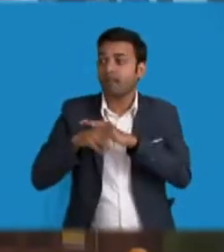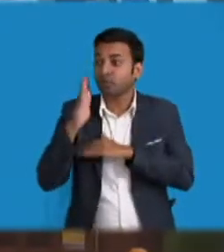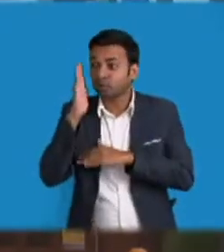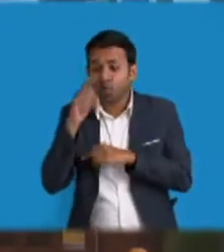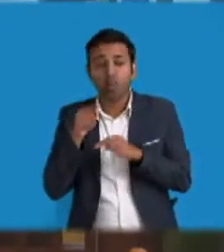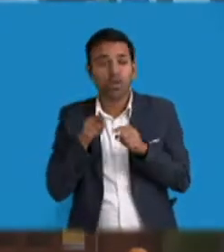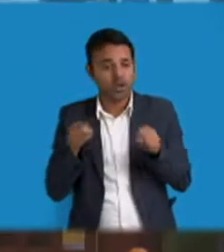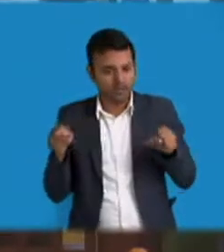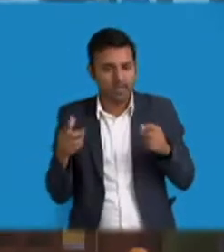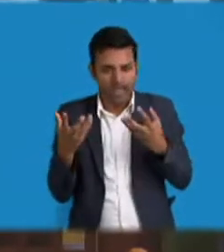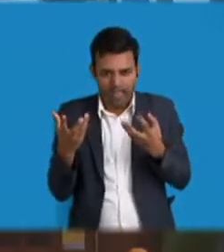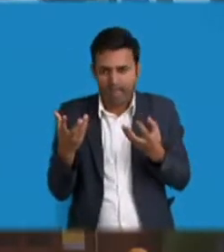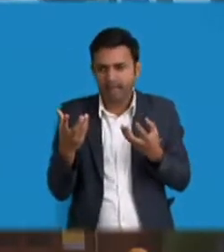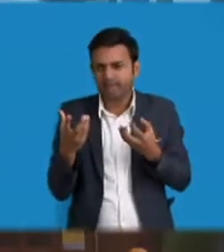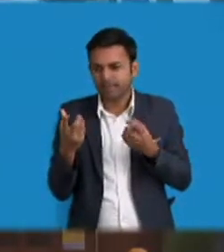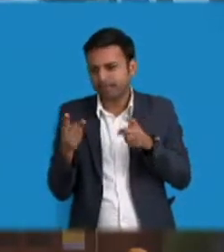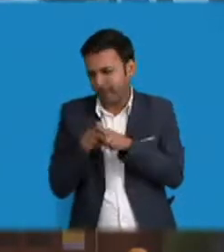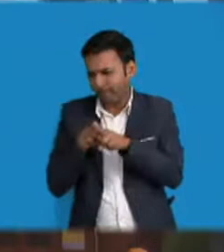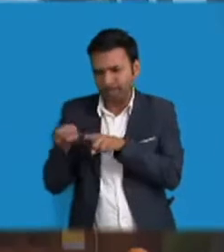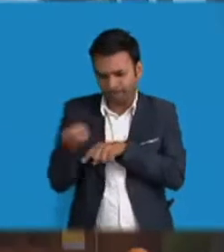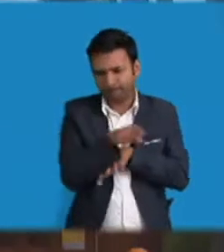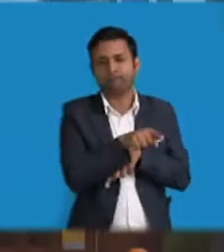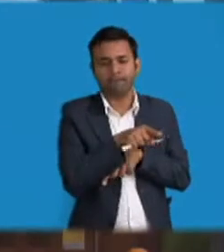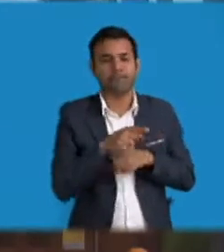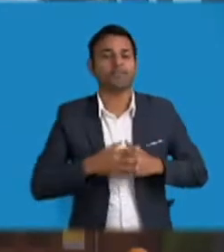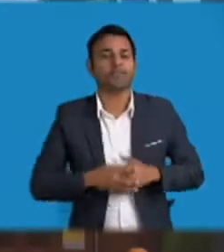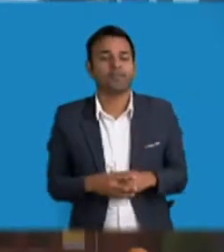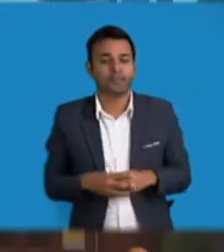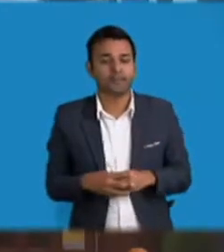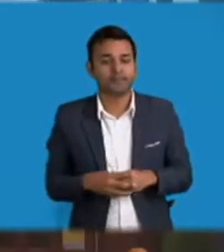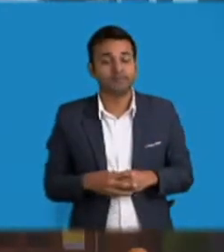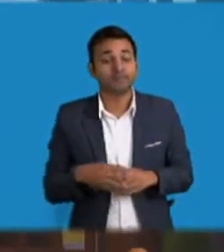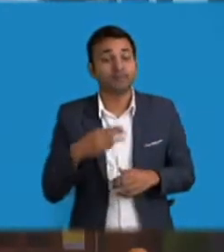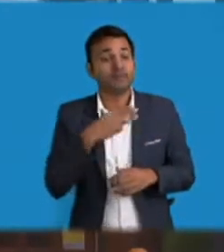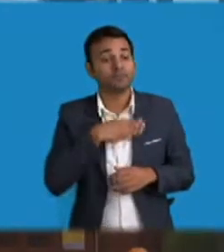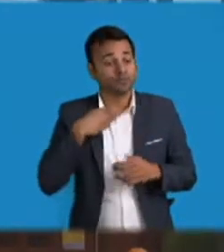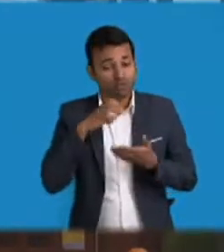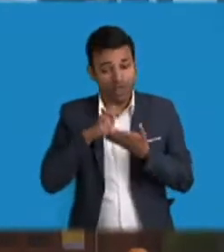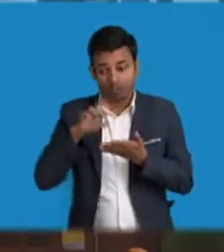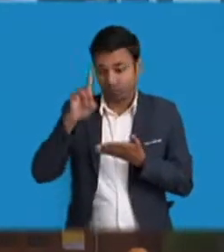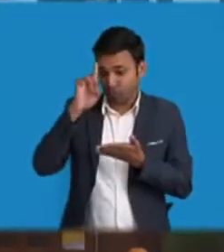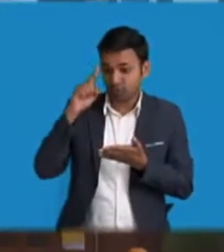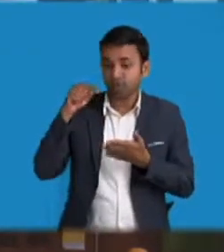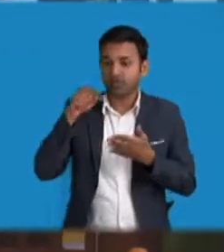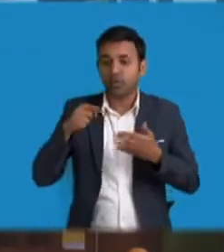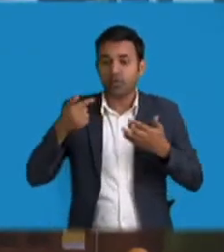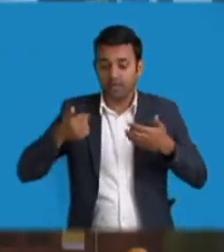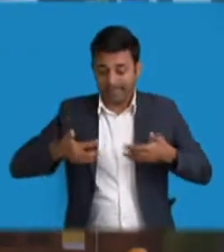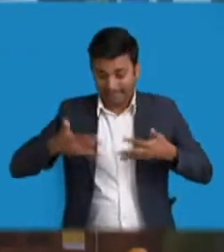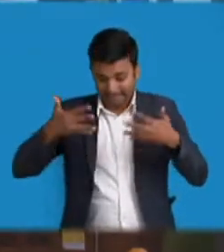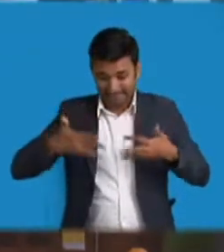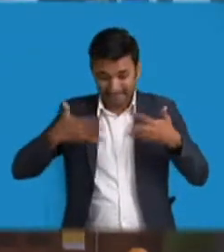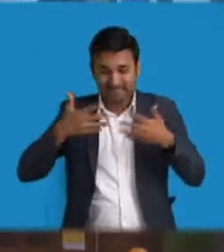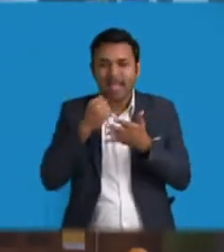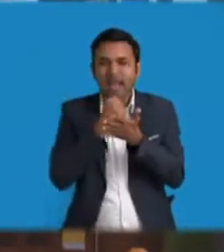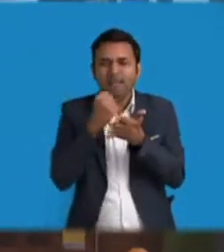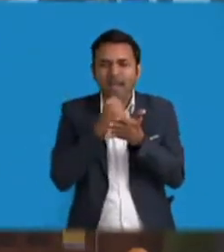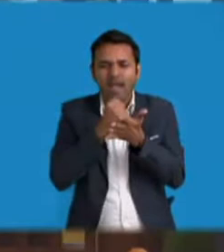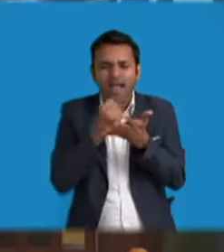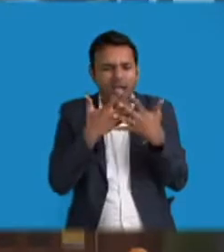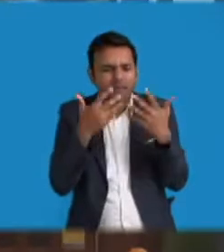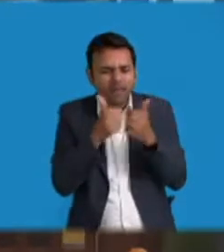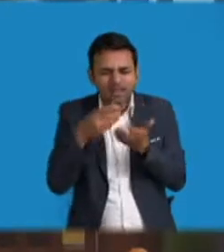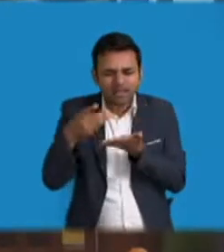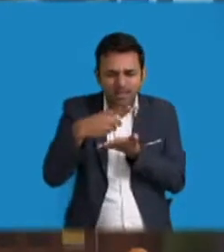Ministry of Education Information System database. What is the situation with regard to students dropping out?